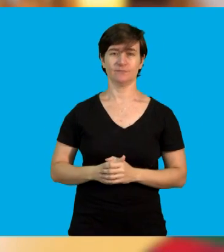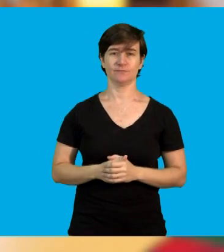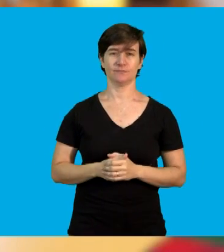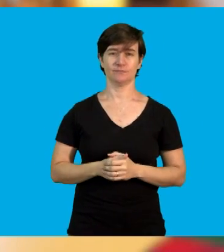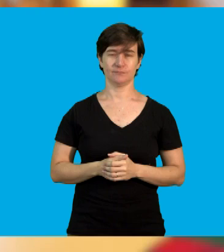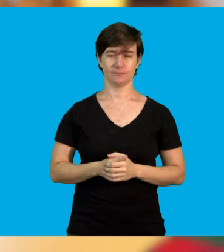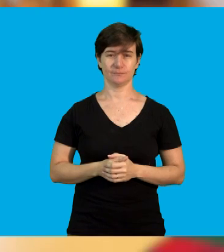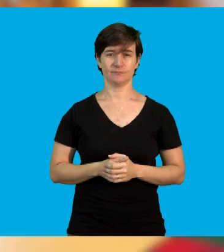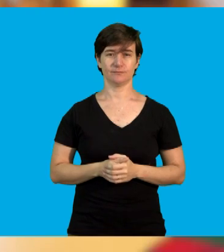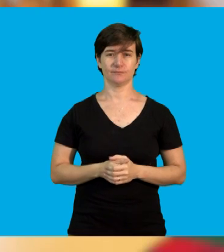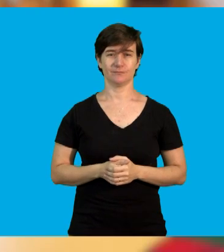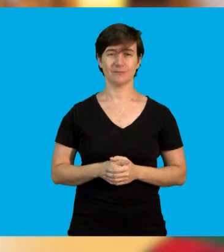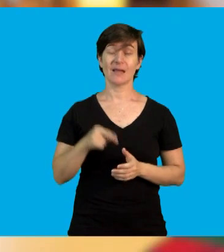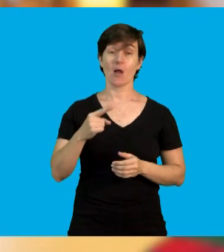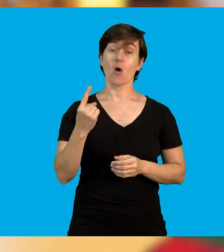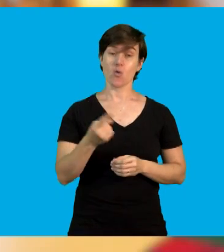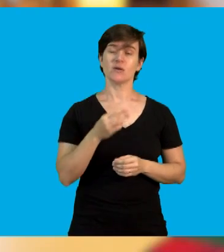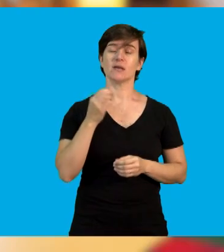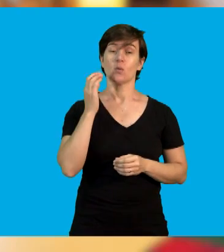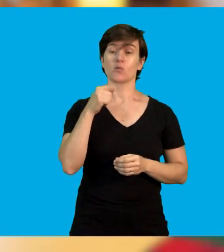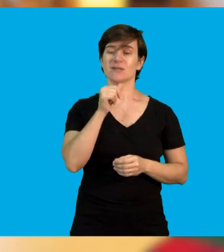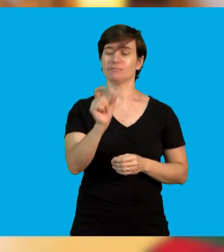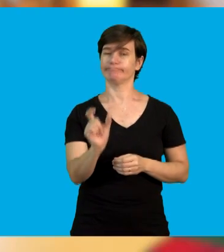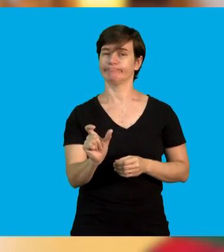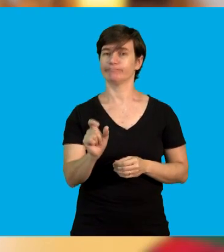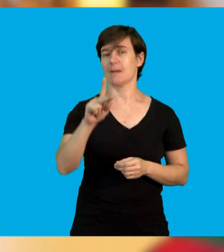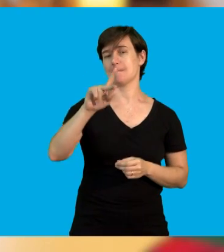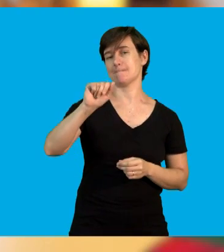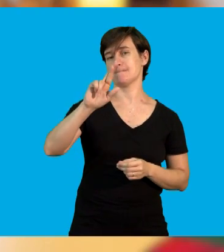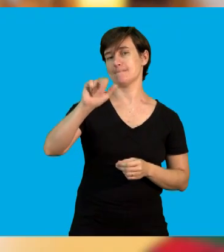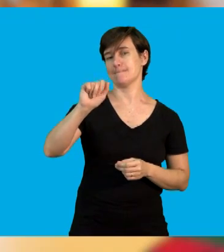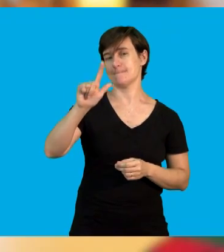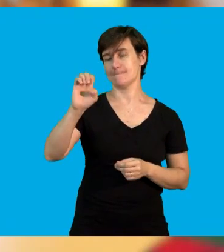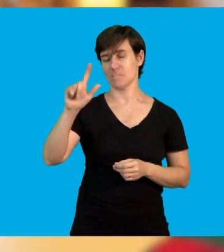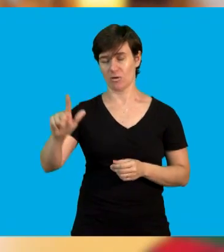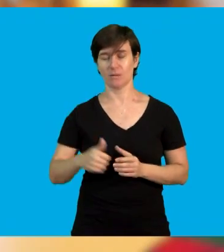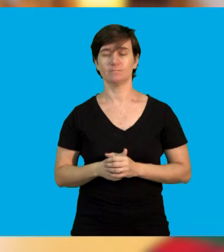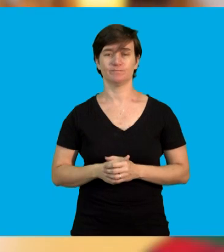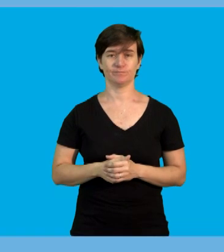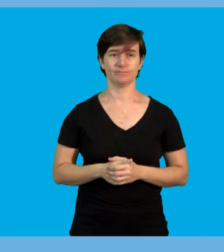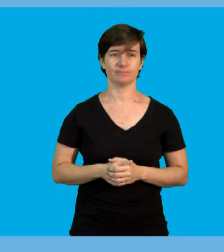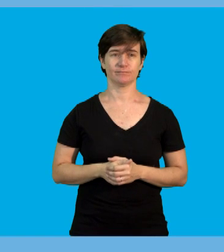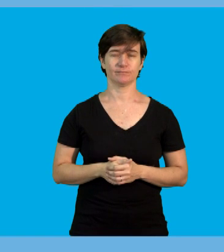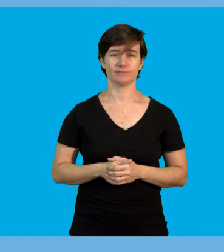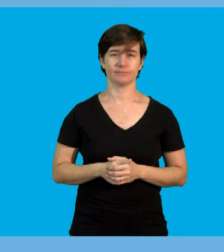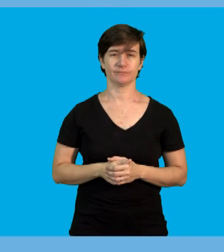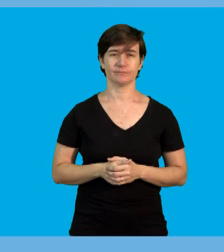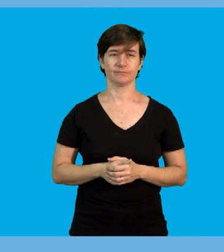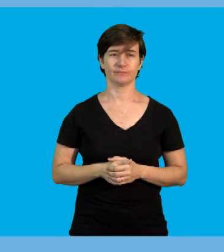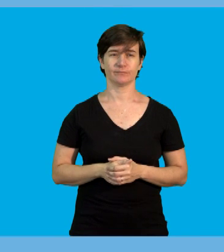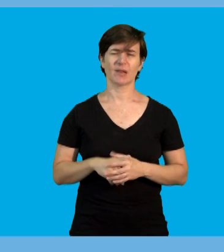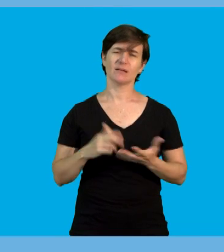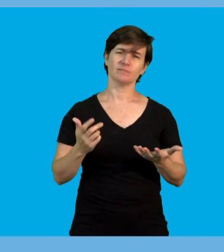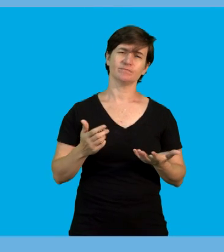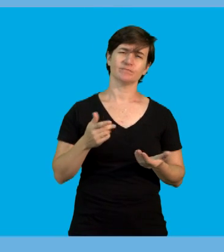is connected to a negative pole of a different cell. That's only if when we are talking about the parallel connection. So if that is the connection,